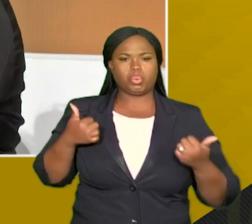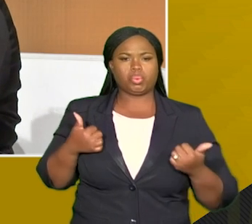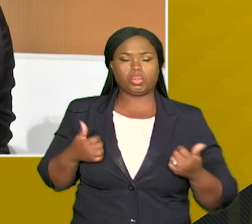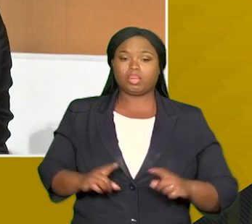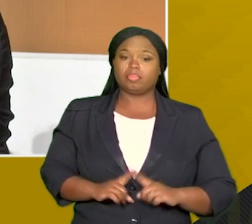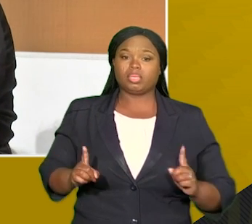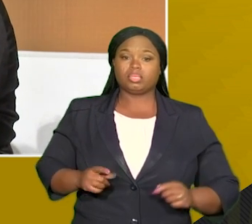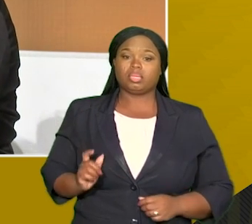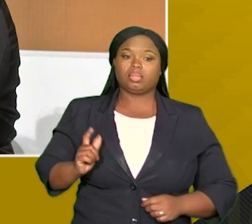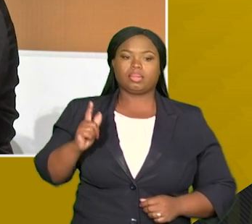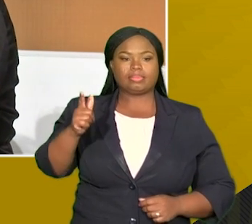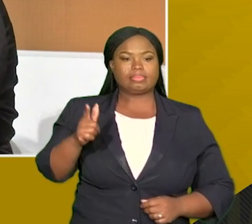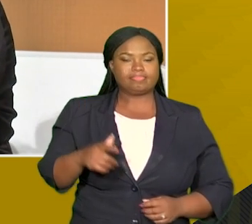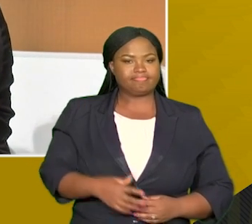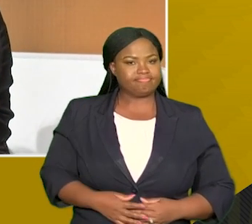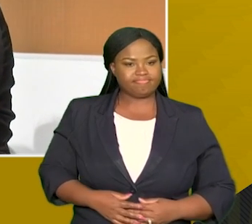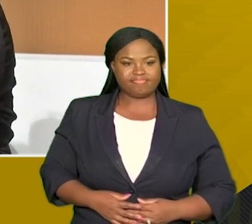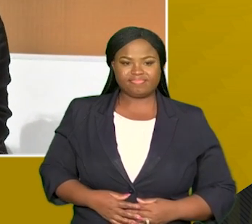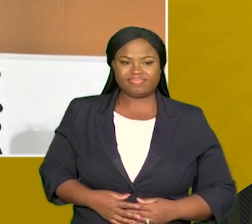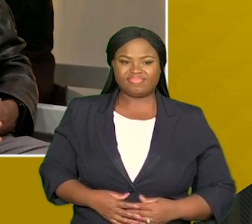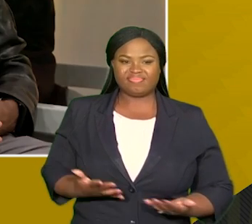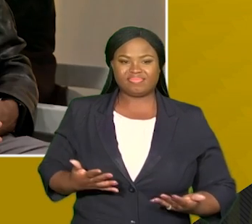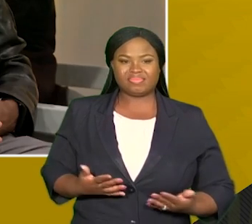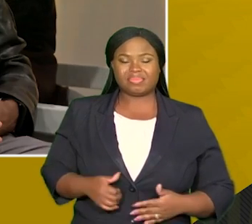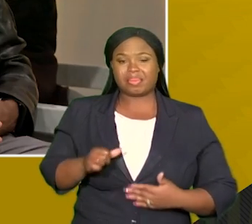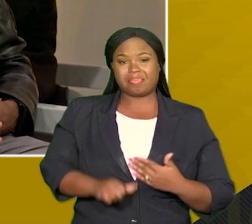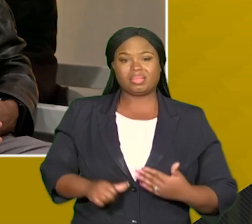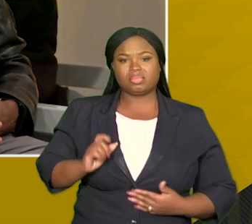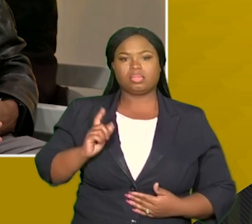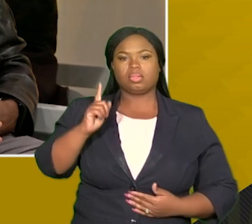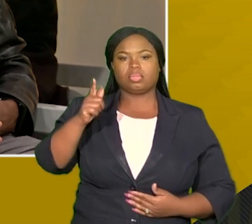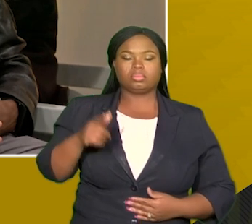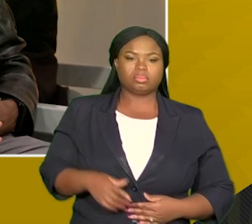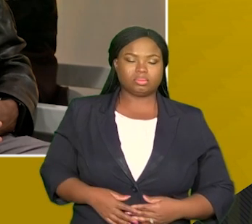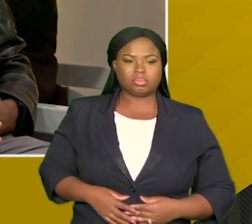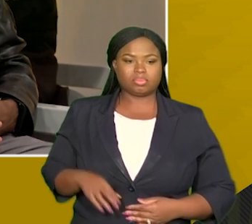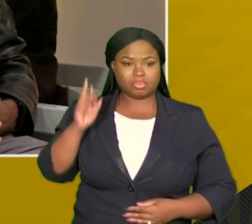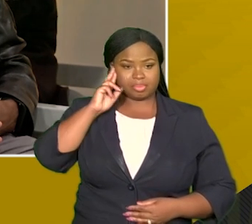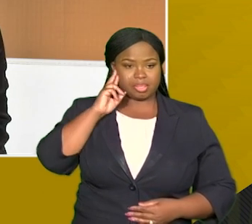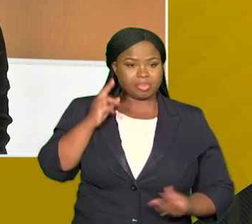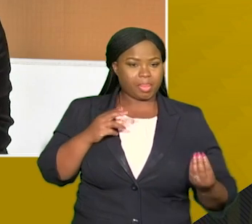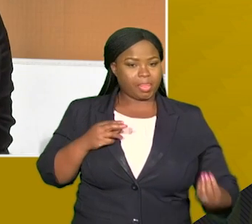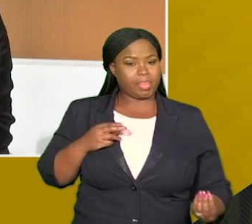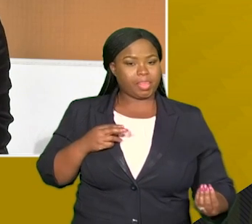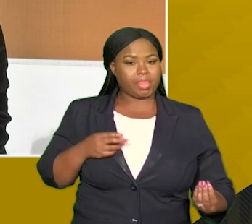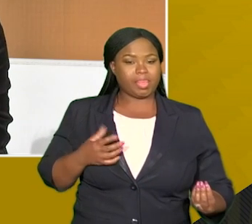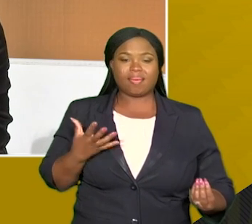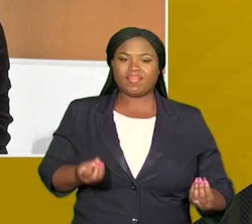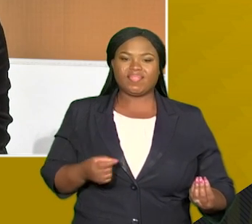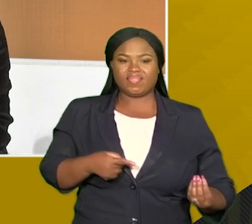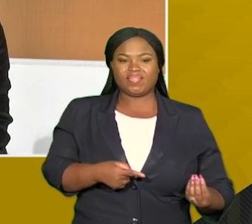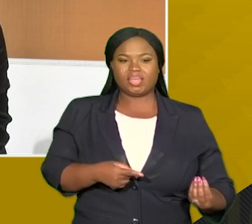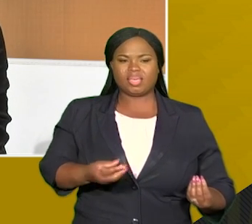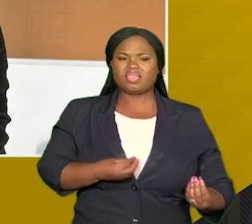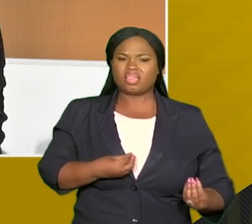But afterwards, like maybe we can say months later, yeah. I remember we have a minor child. Yes. That child,